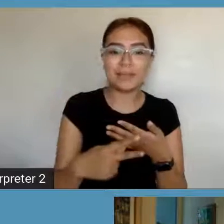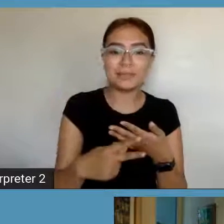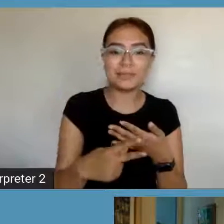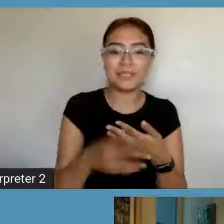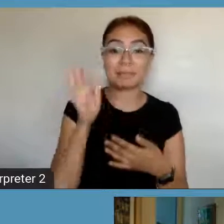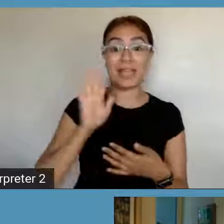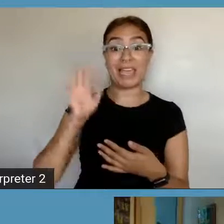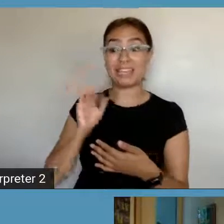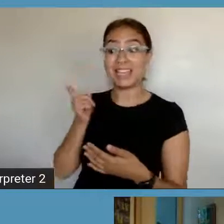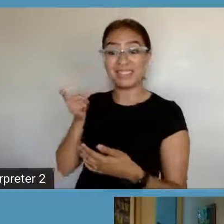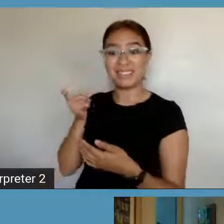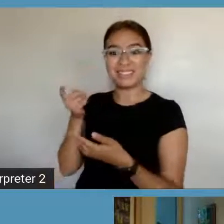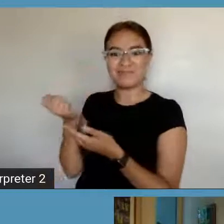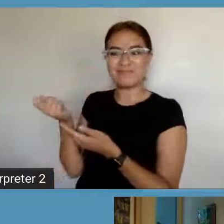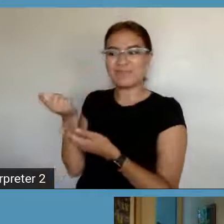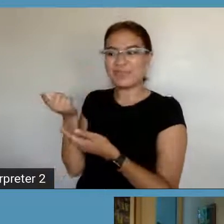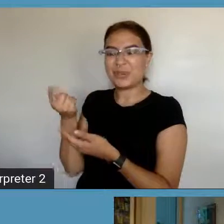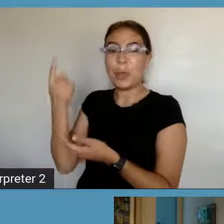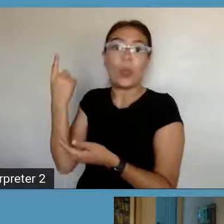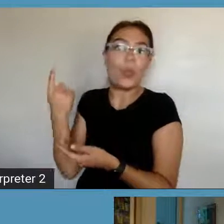Content DM was all the rage.